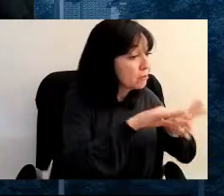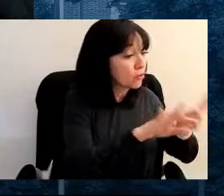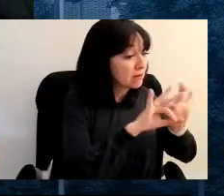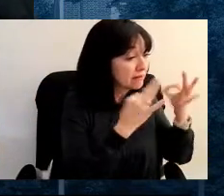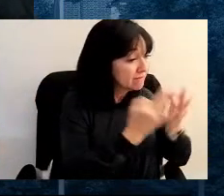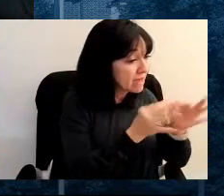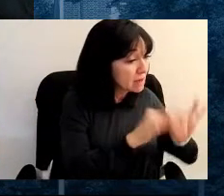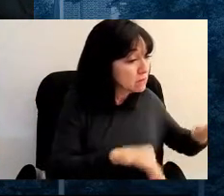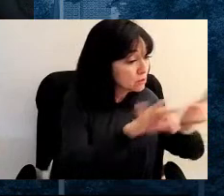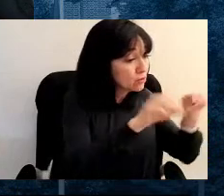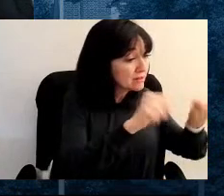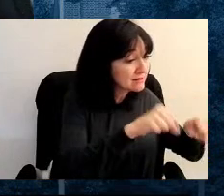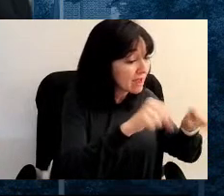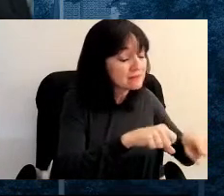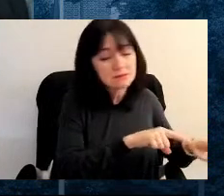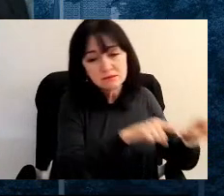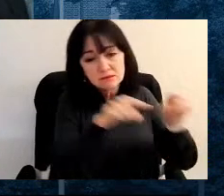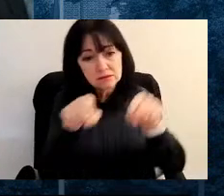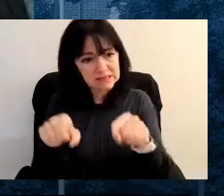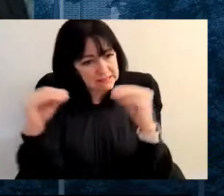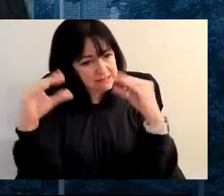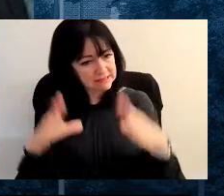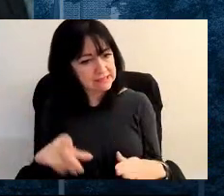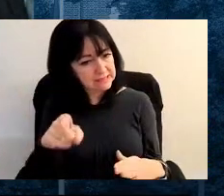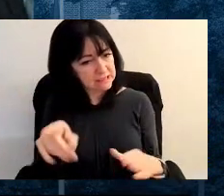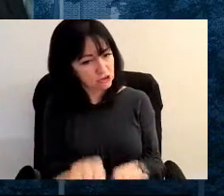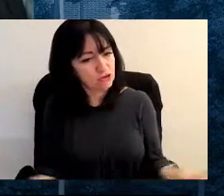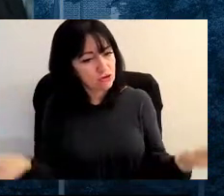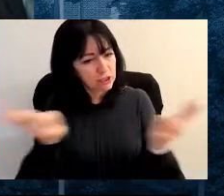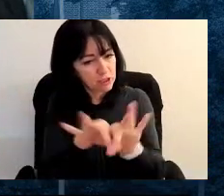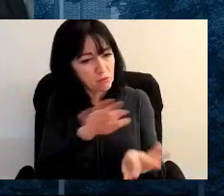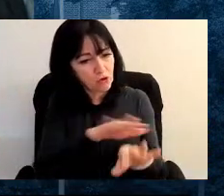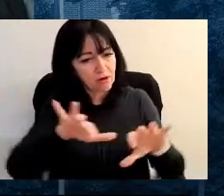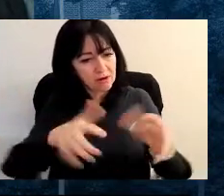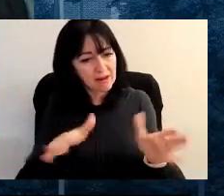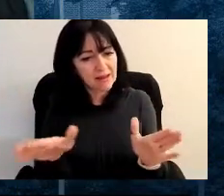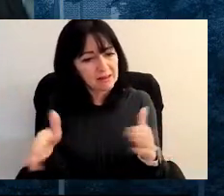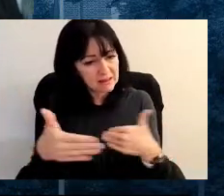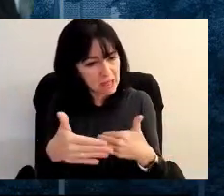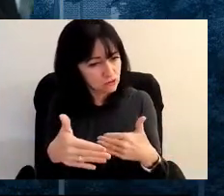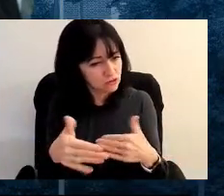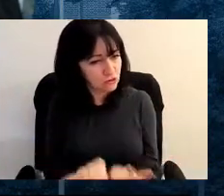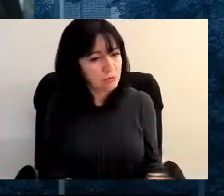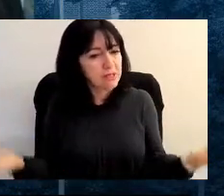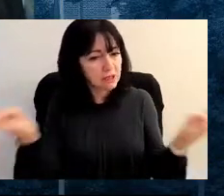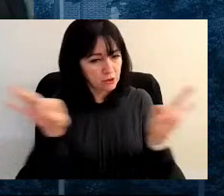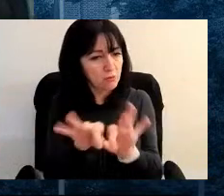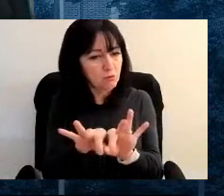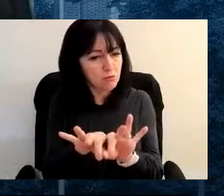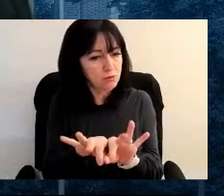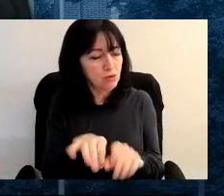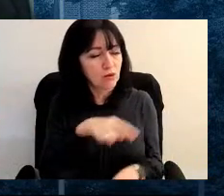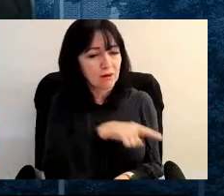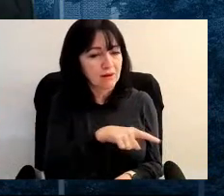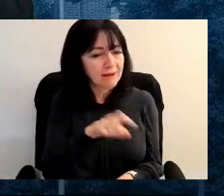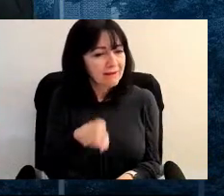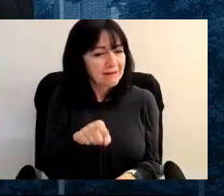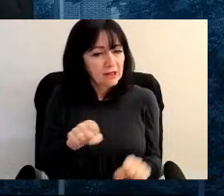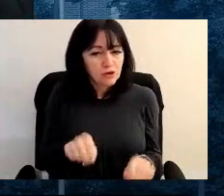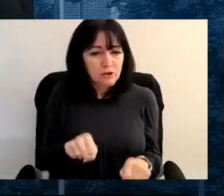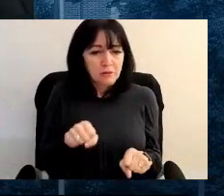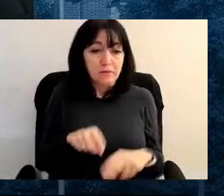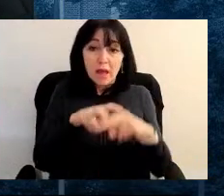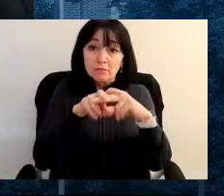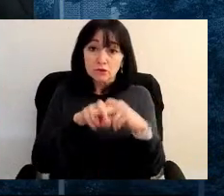teachers are content experts skilled in delivering instruction in an engaging and comprehensible manner, breaking down complex concepts